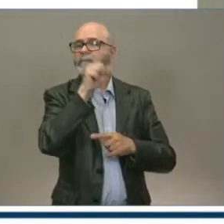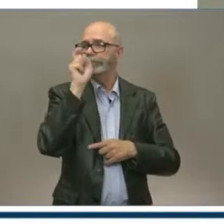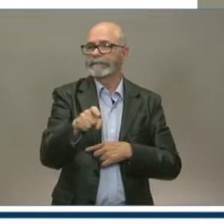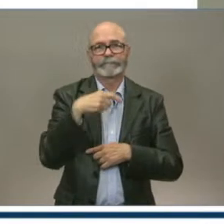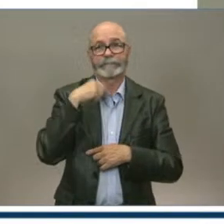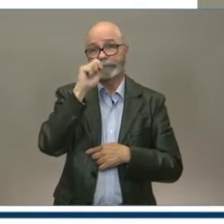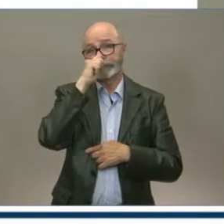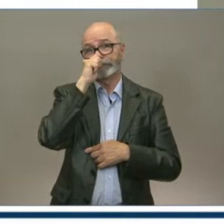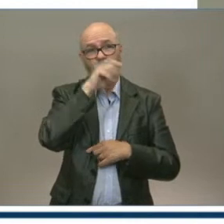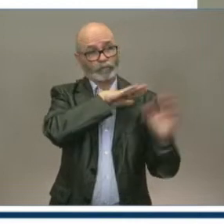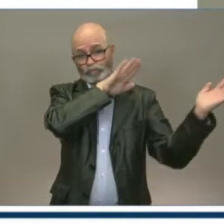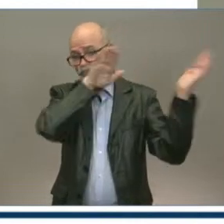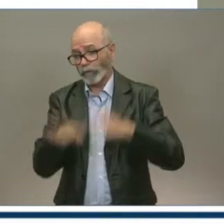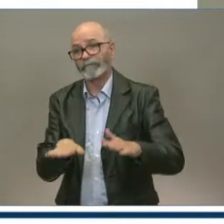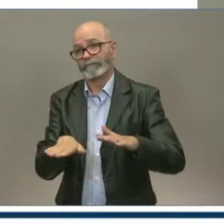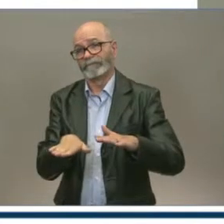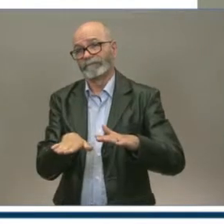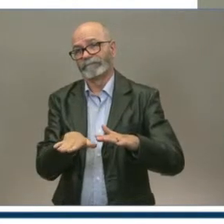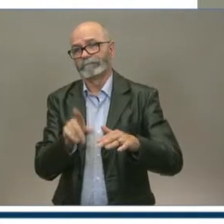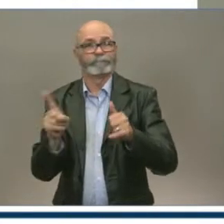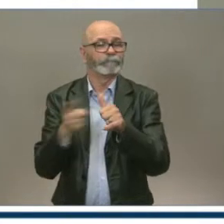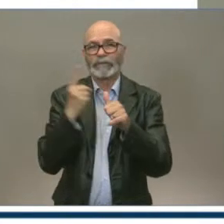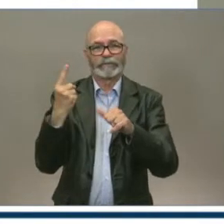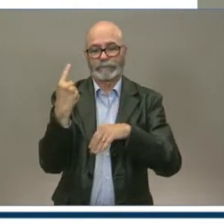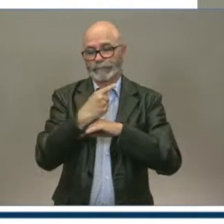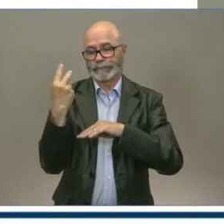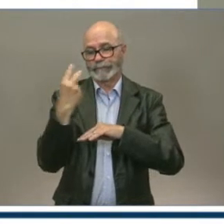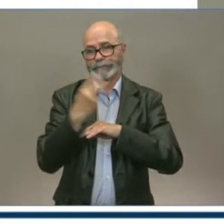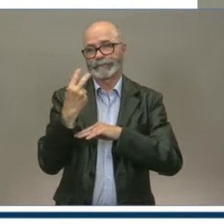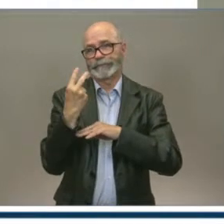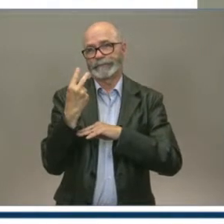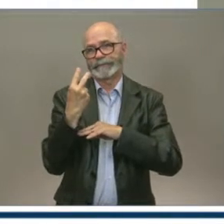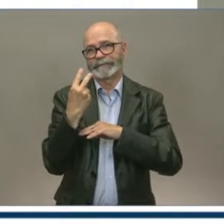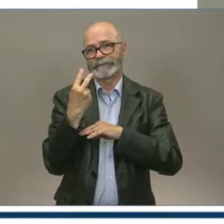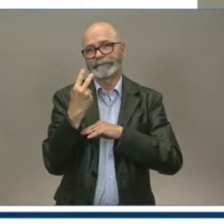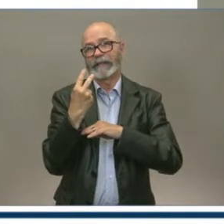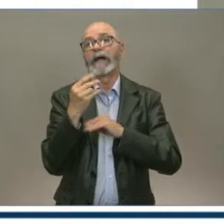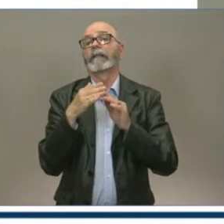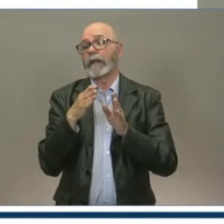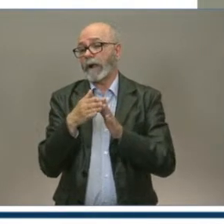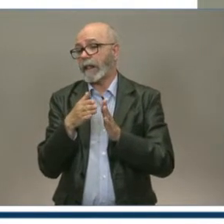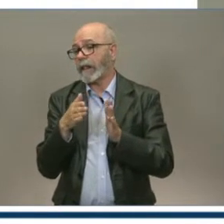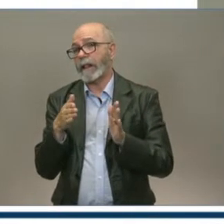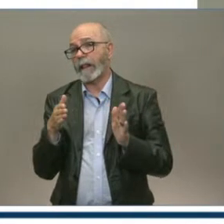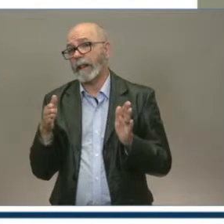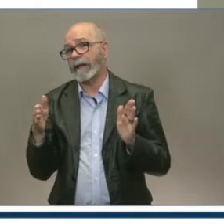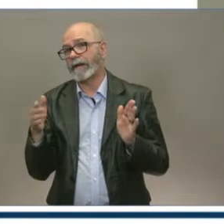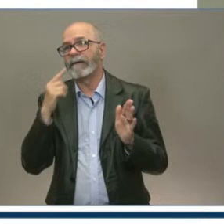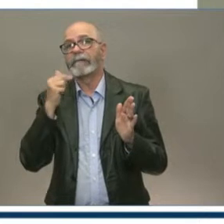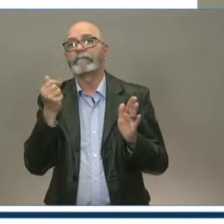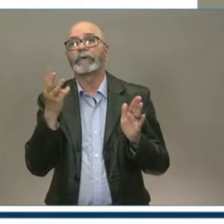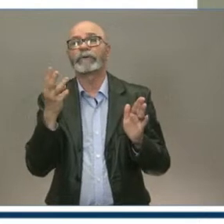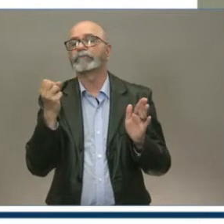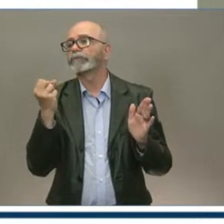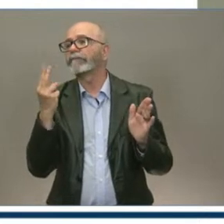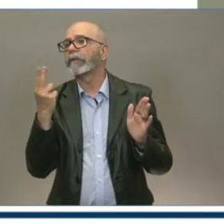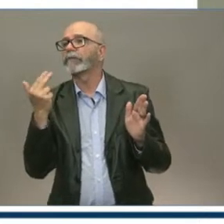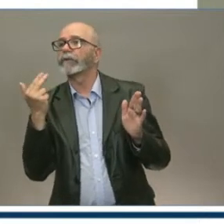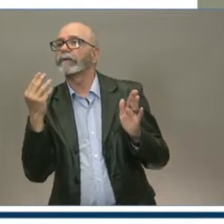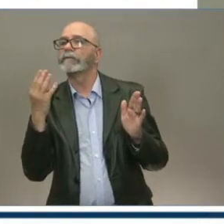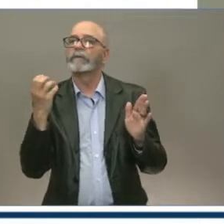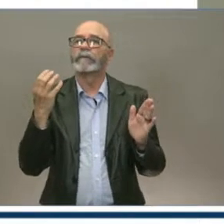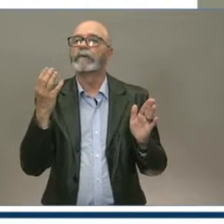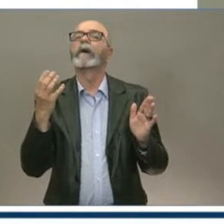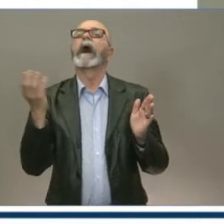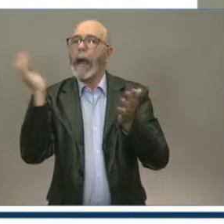or 2 of their after arrival, and then again near the end of their quarantine on day 12, 13, or 14. People